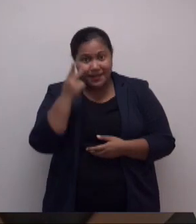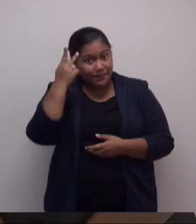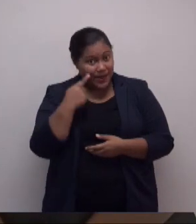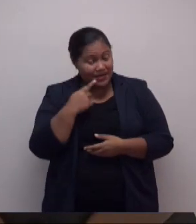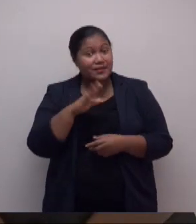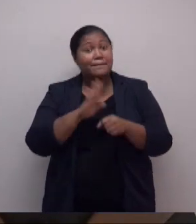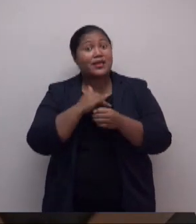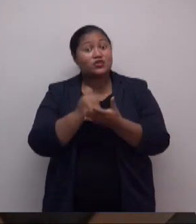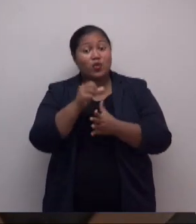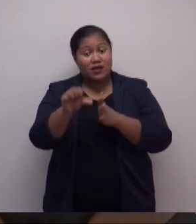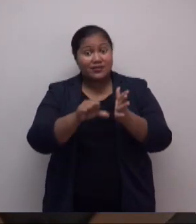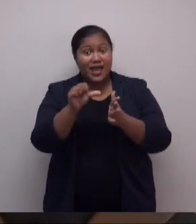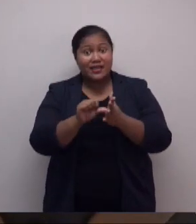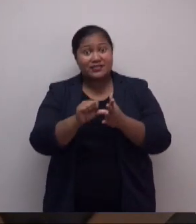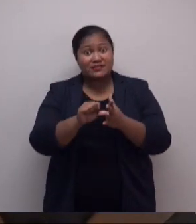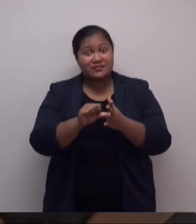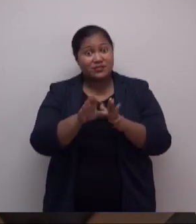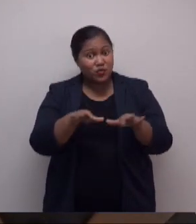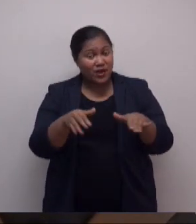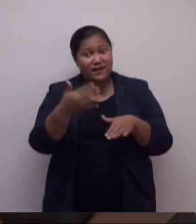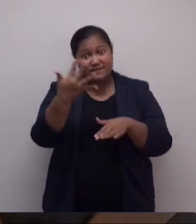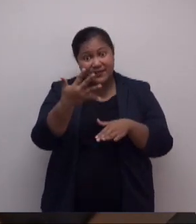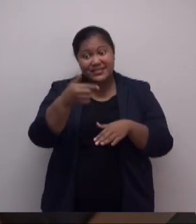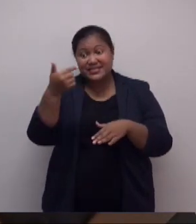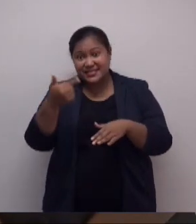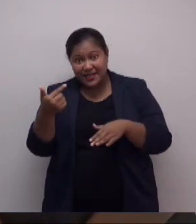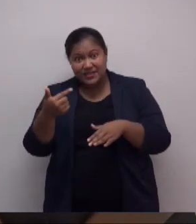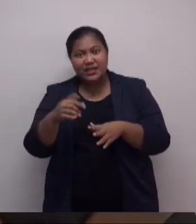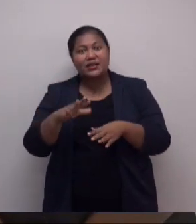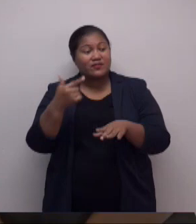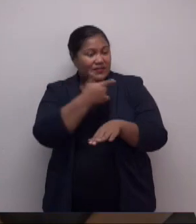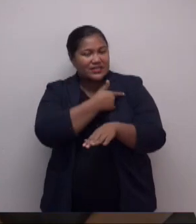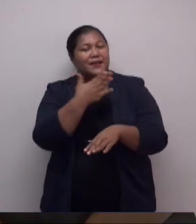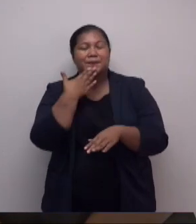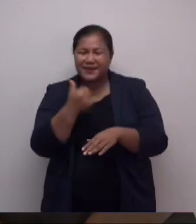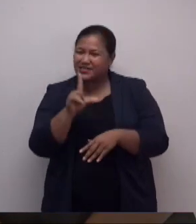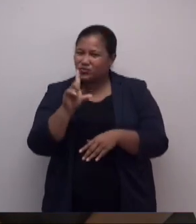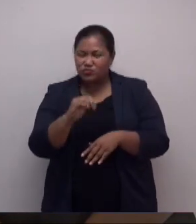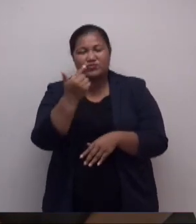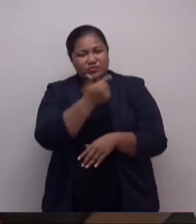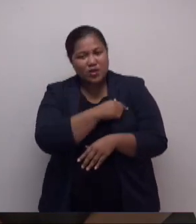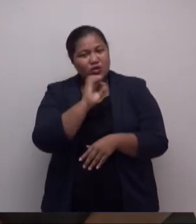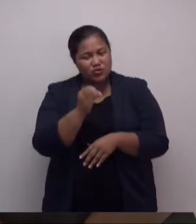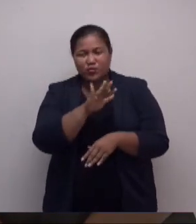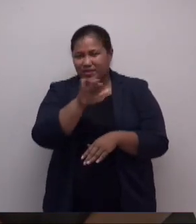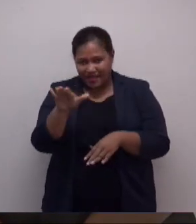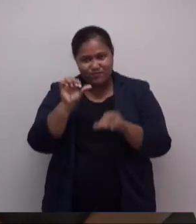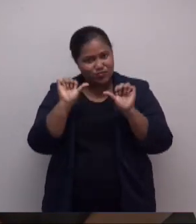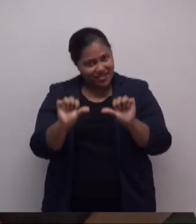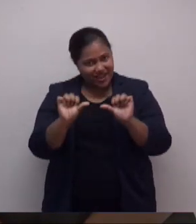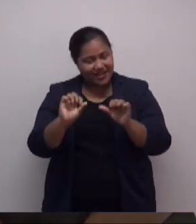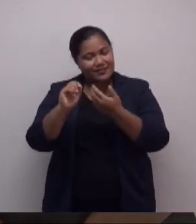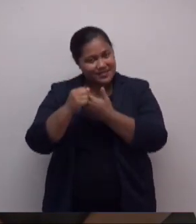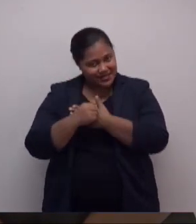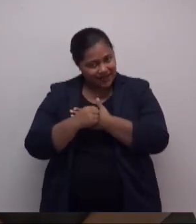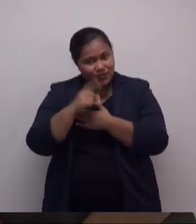15, 16, or 17-year-old is vaccinated to do so urgently so that they can be protected and be safe